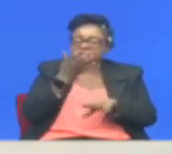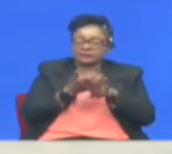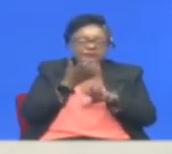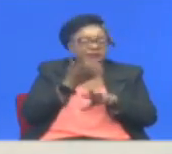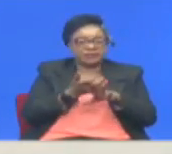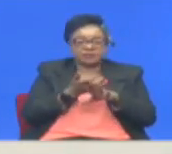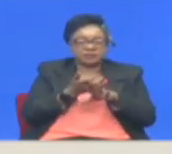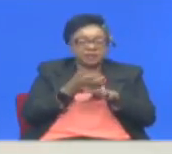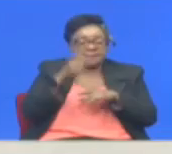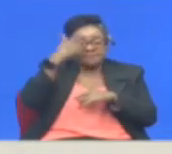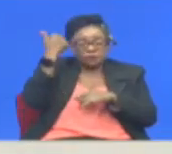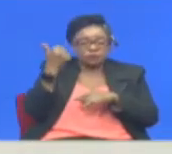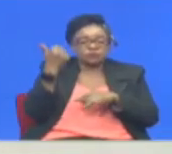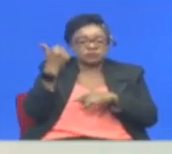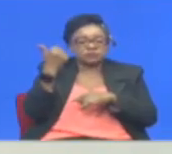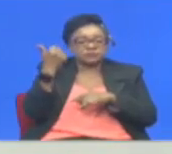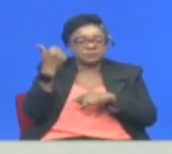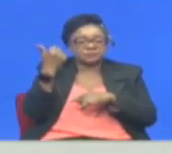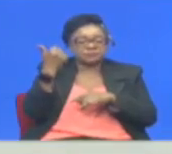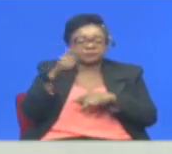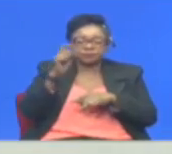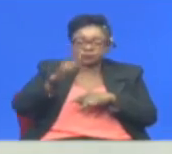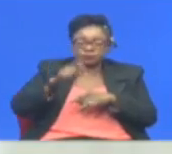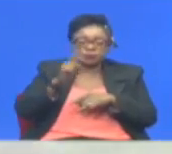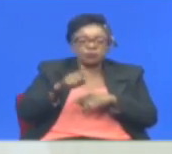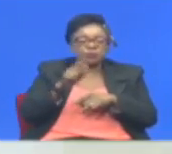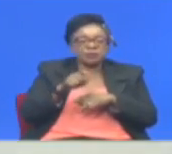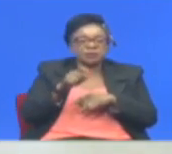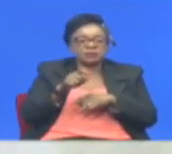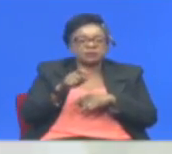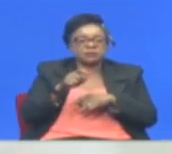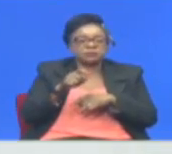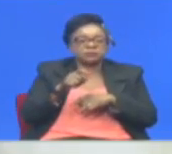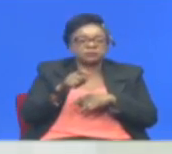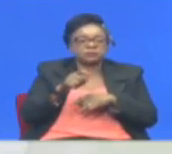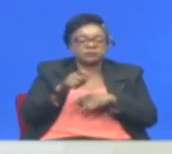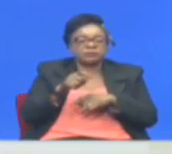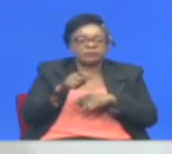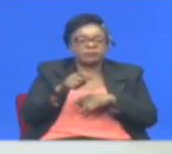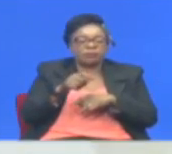difficult because you need good and long slope